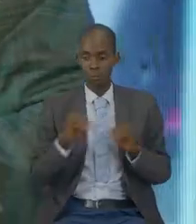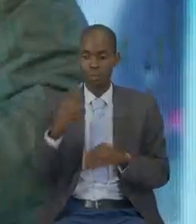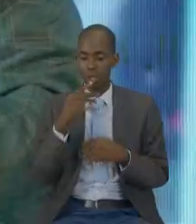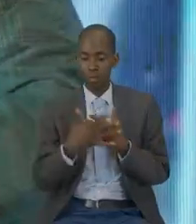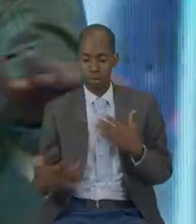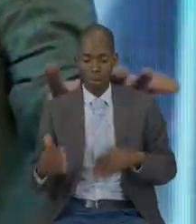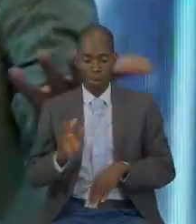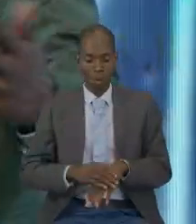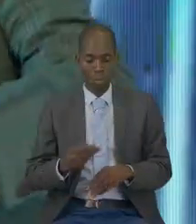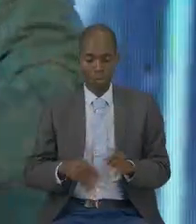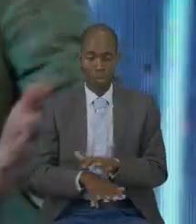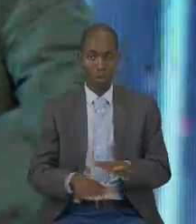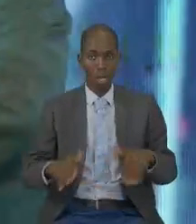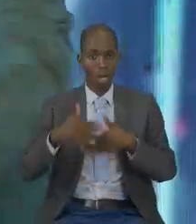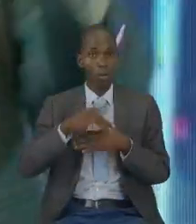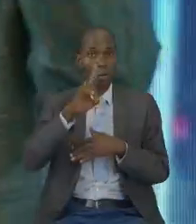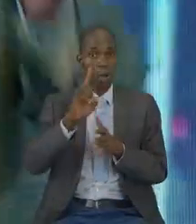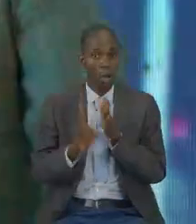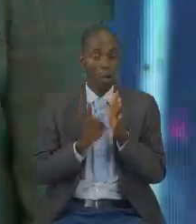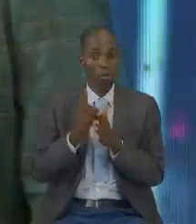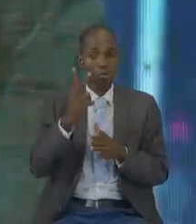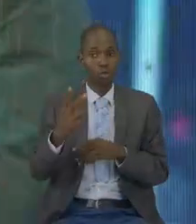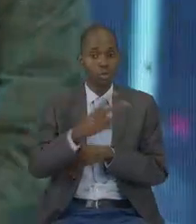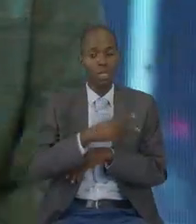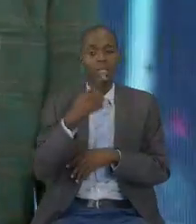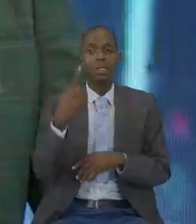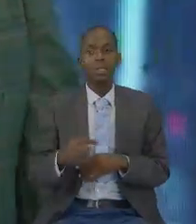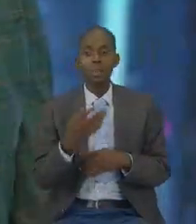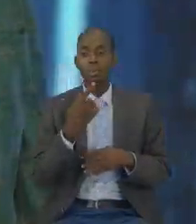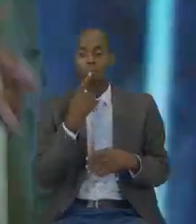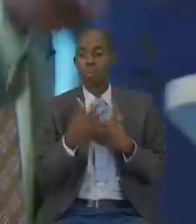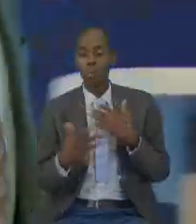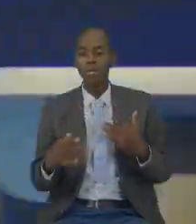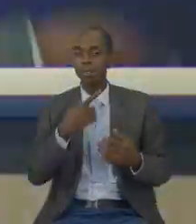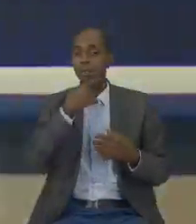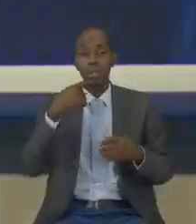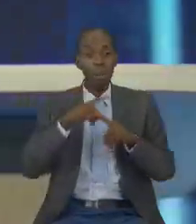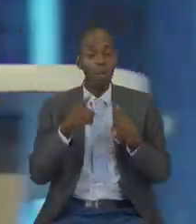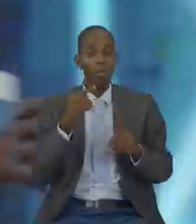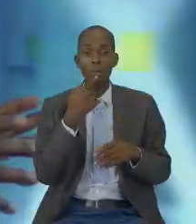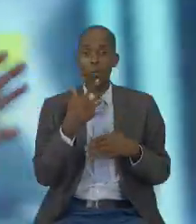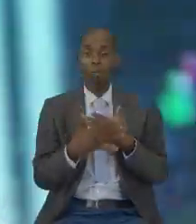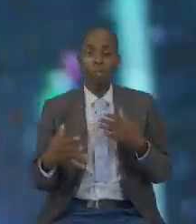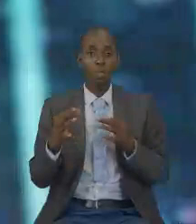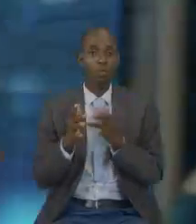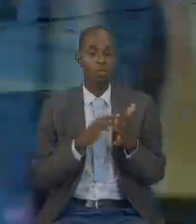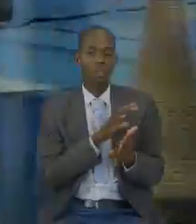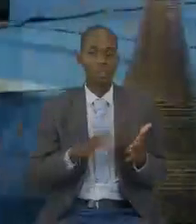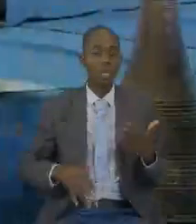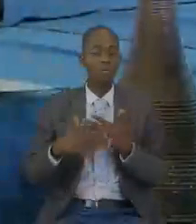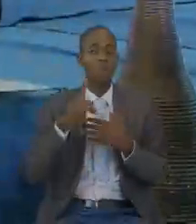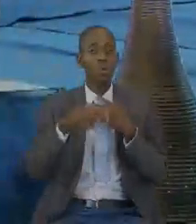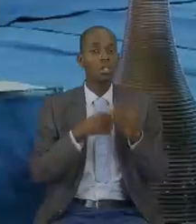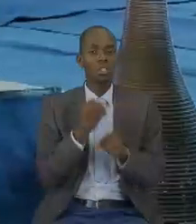and after 1 hour, after 2 days, the blood is dried. But the blood of Jesus Christ, after 1 year,